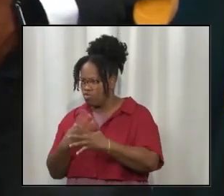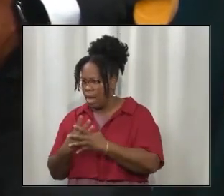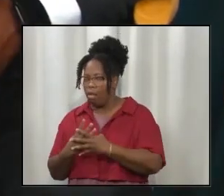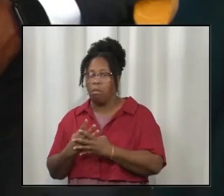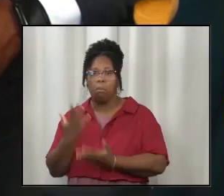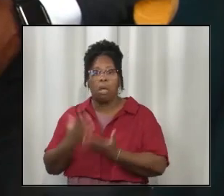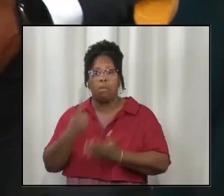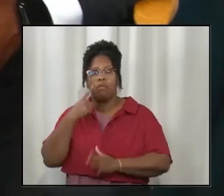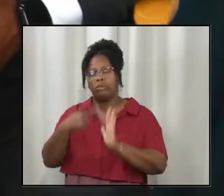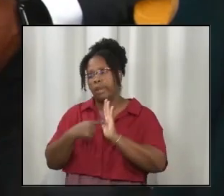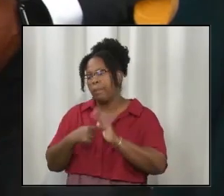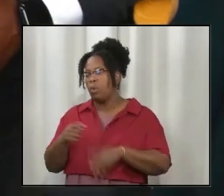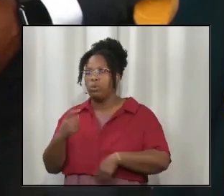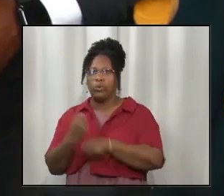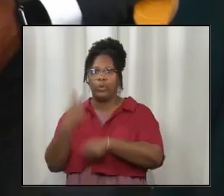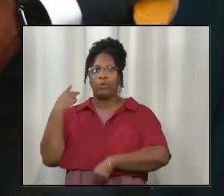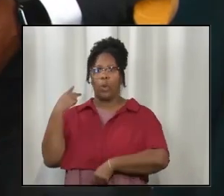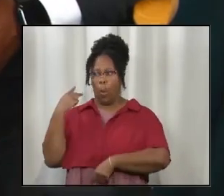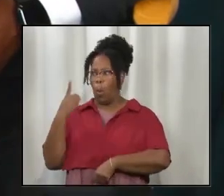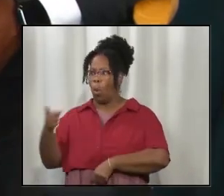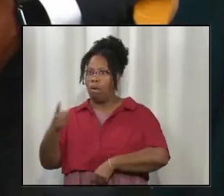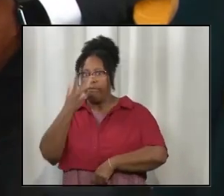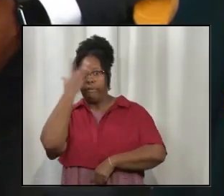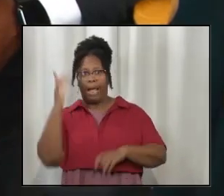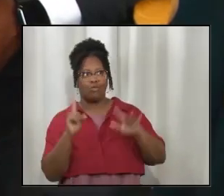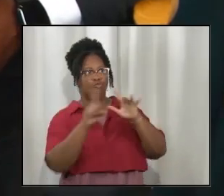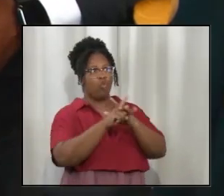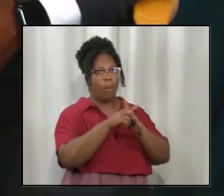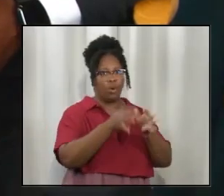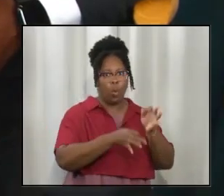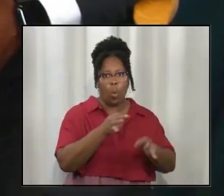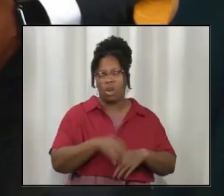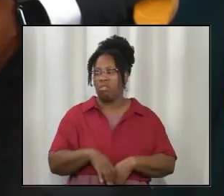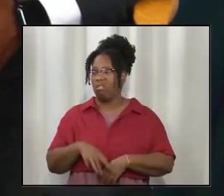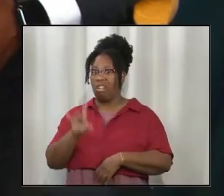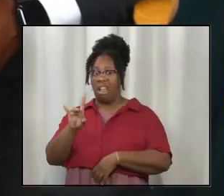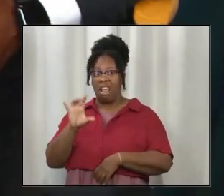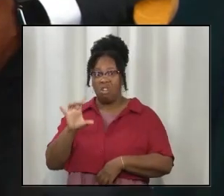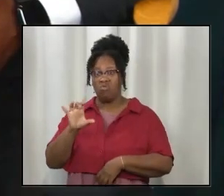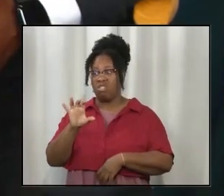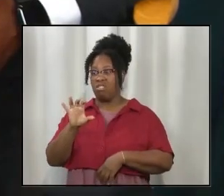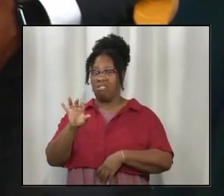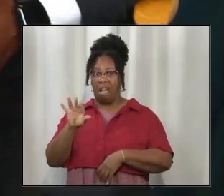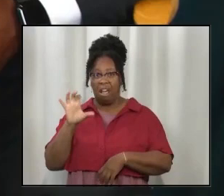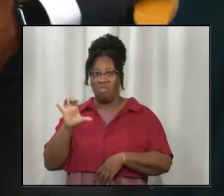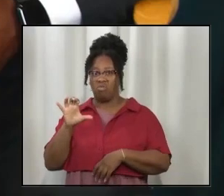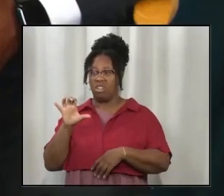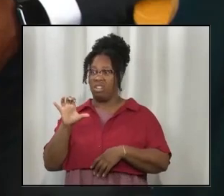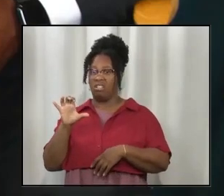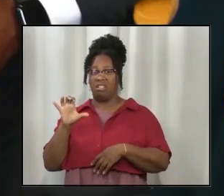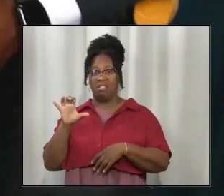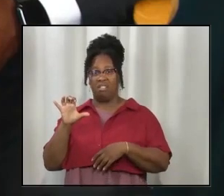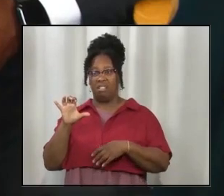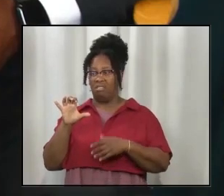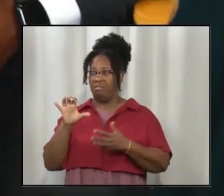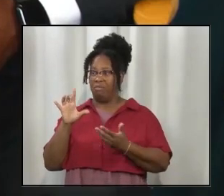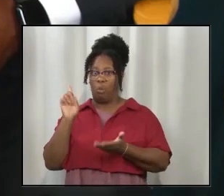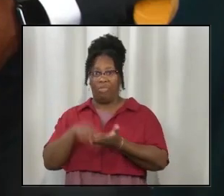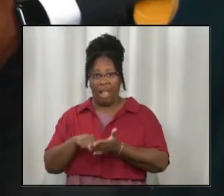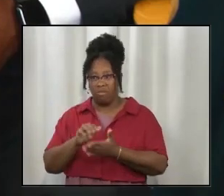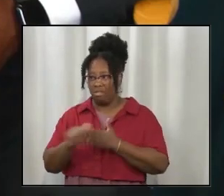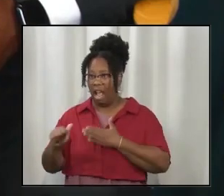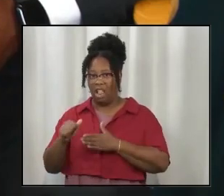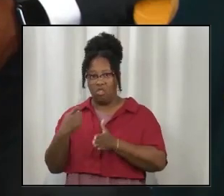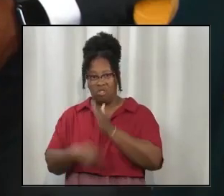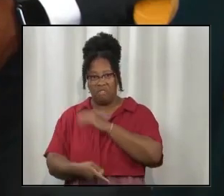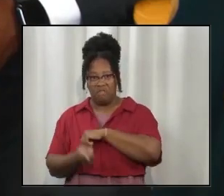They may have an $800, $900,000 fine as a result of that failure to appear. And that $1,000 fine is an obstacle that's